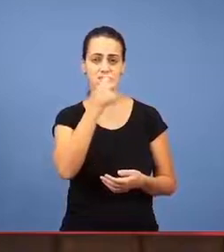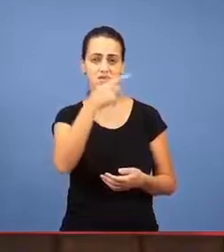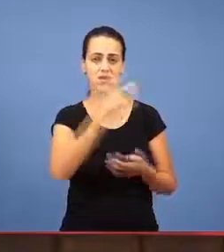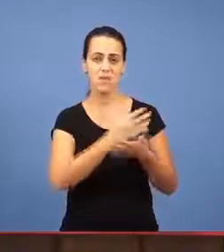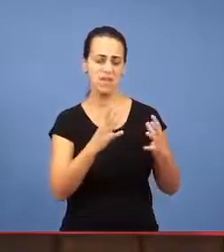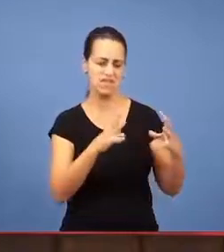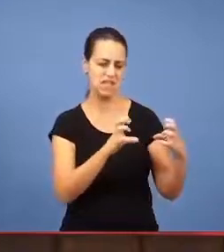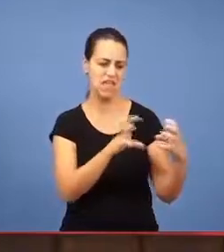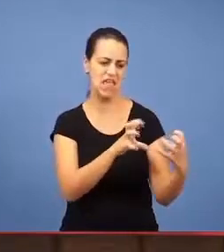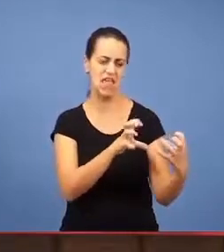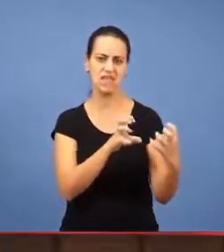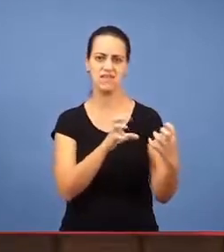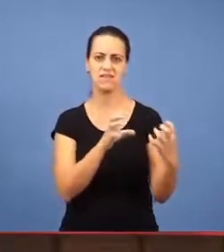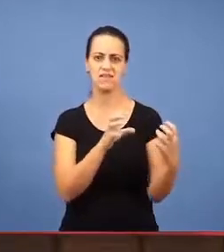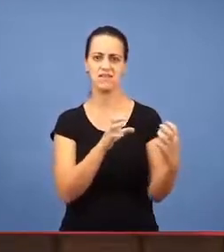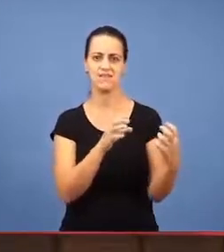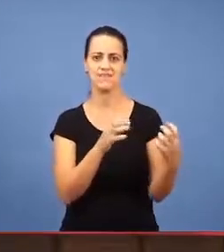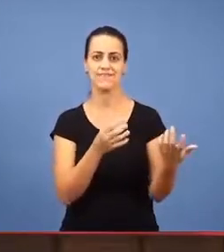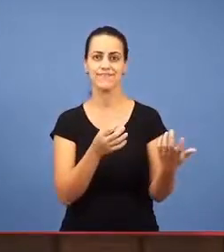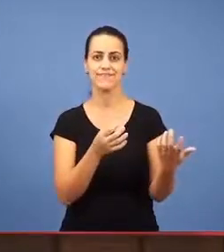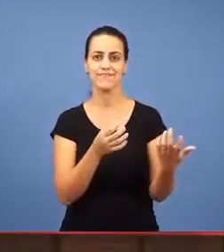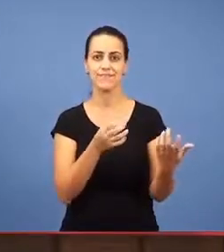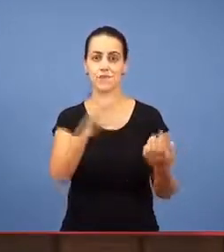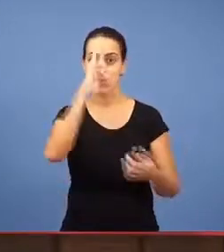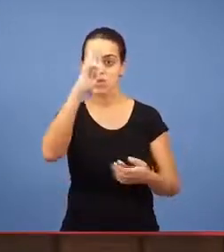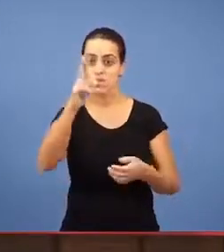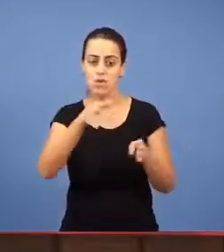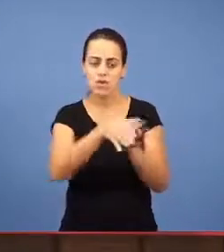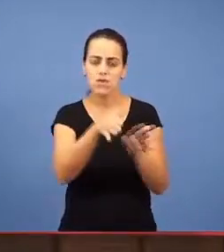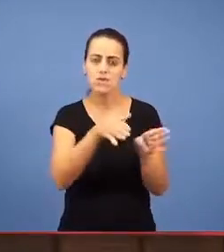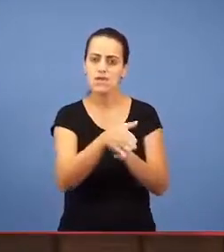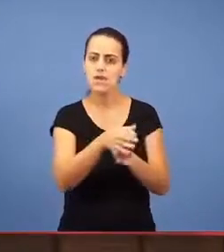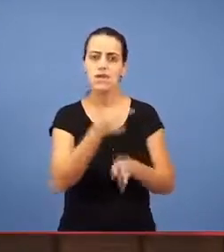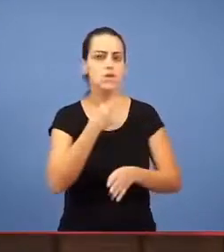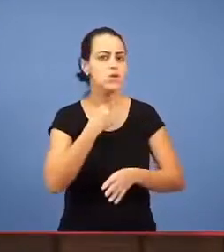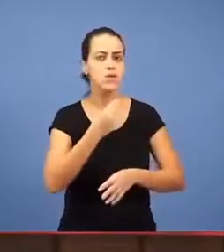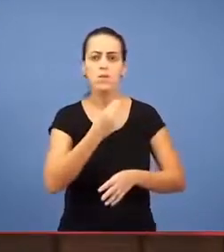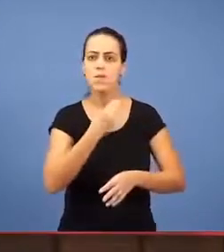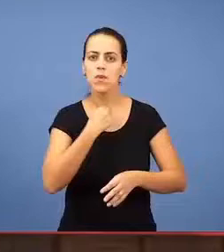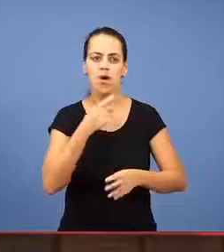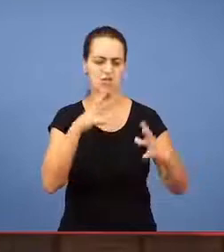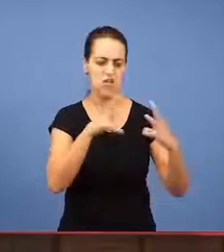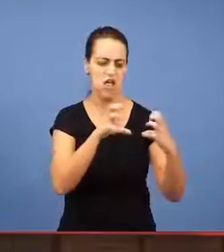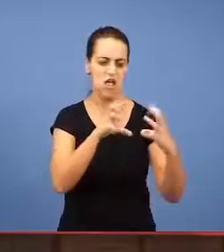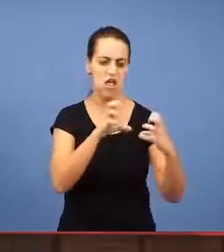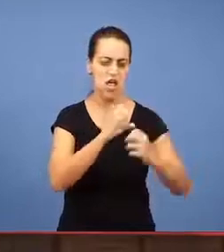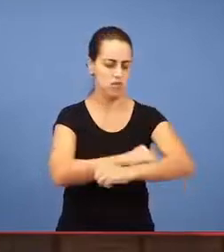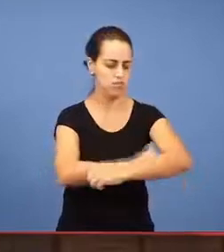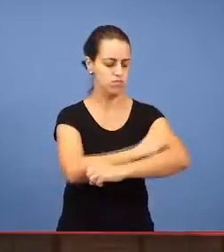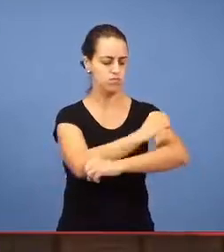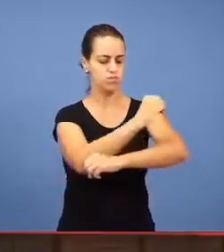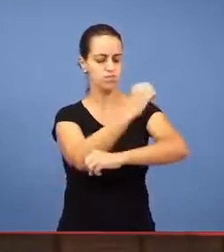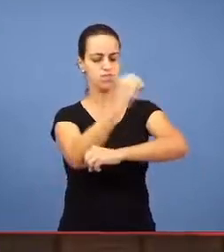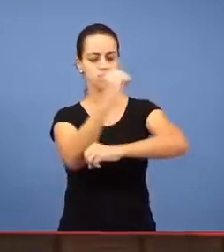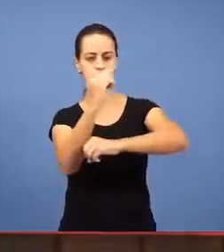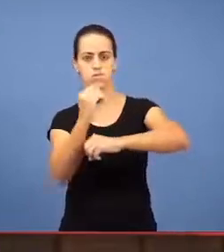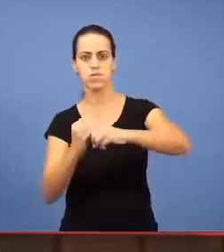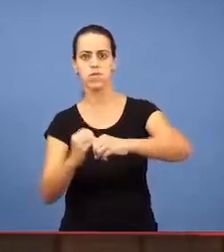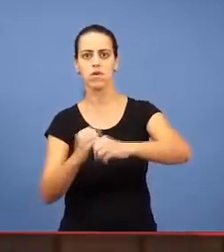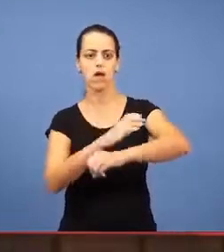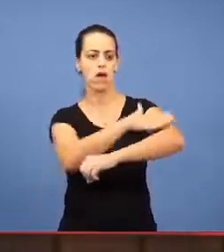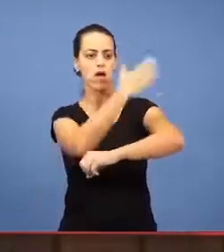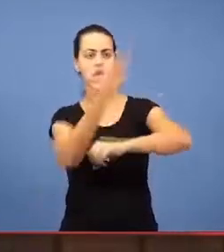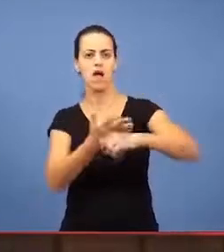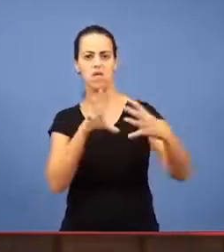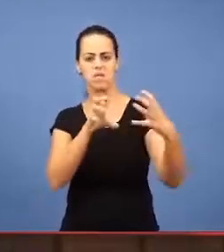simple argument that enters and made the sun not come down over your wrath. So it happens a lot